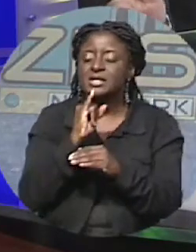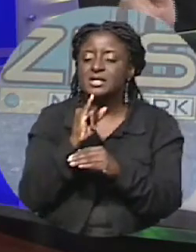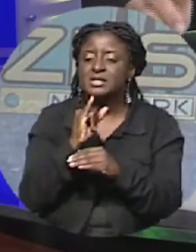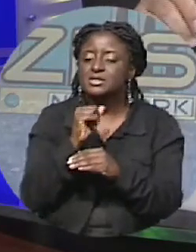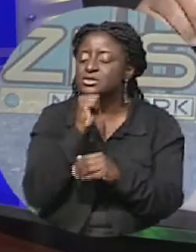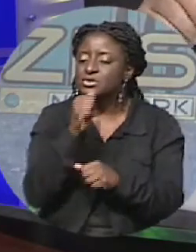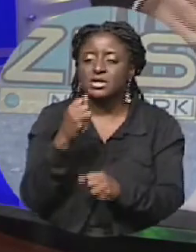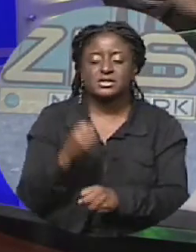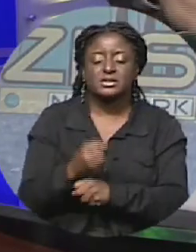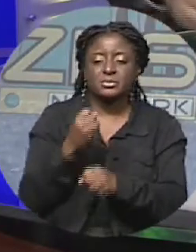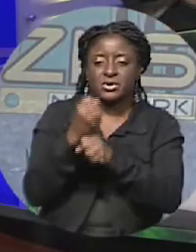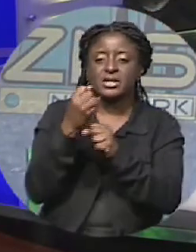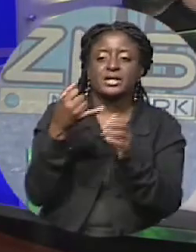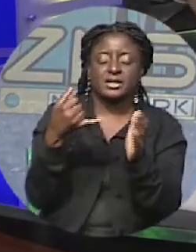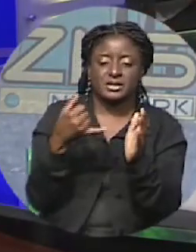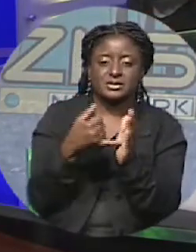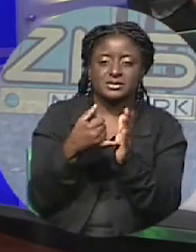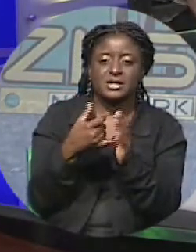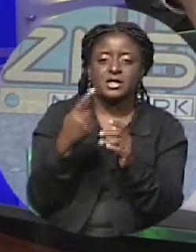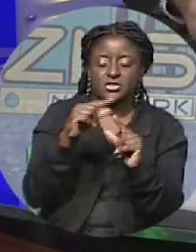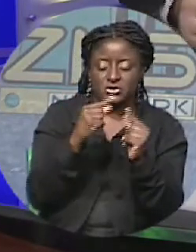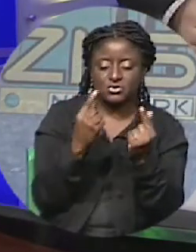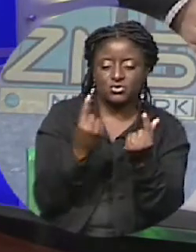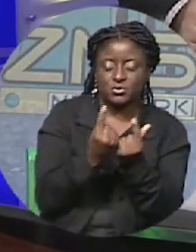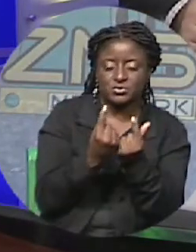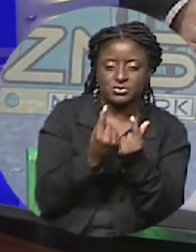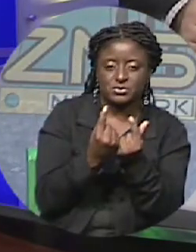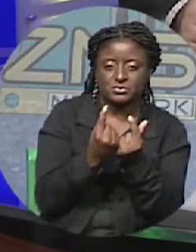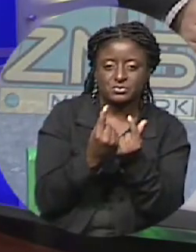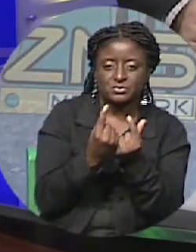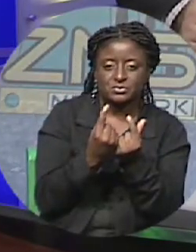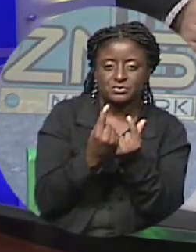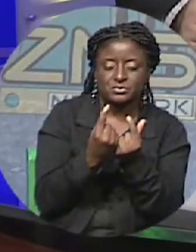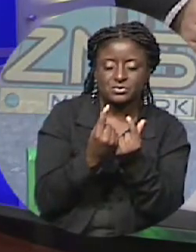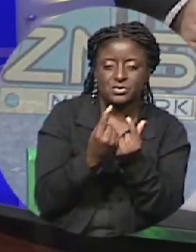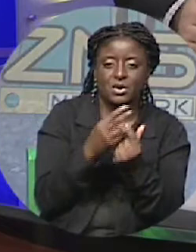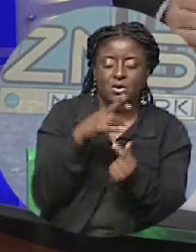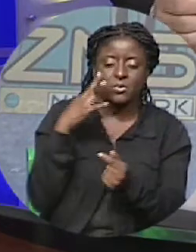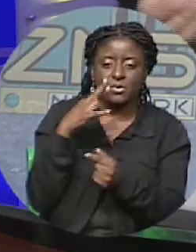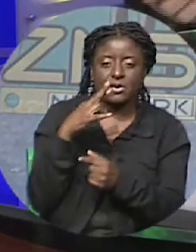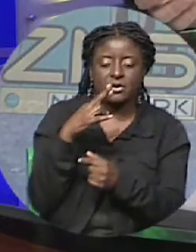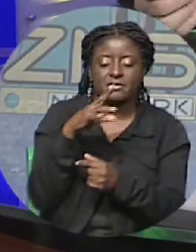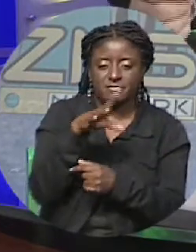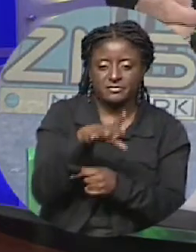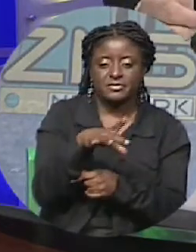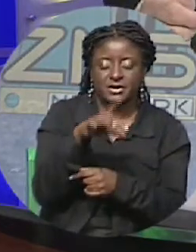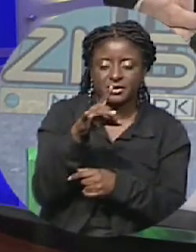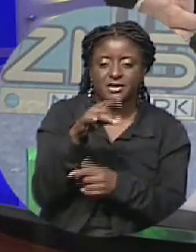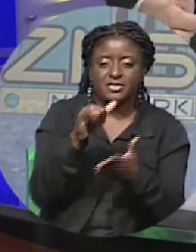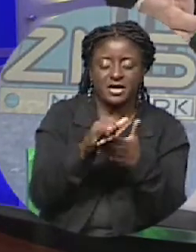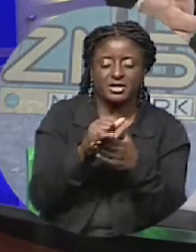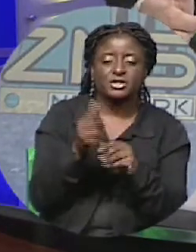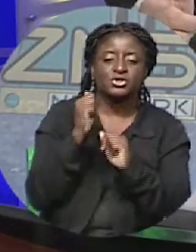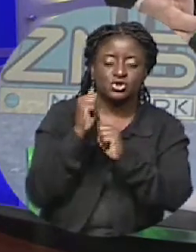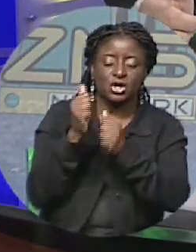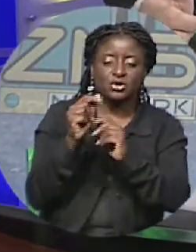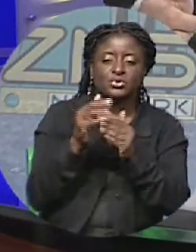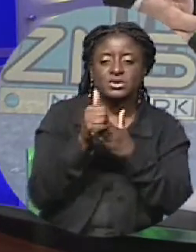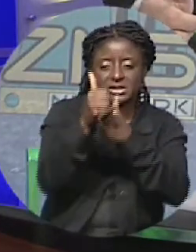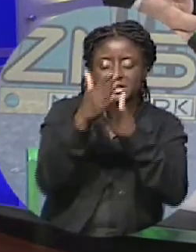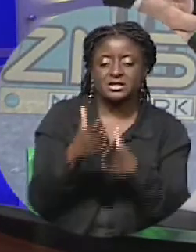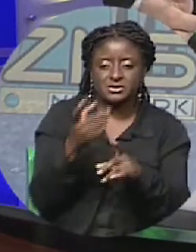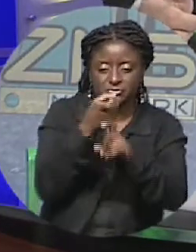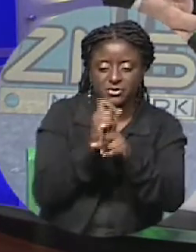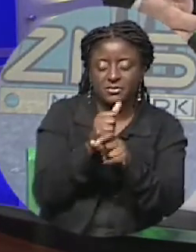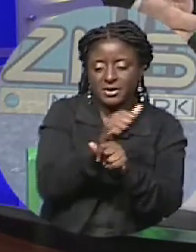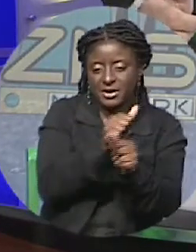involved, particularly the groups, we're discovering that Junkanoo leaders from just about every major group are involved at some level. And we're also seeing that